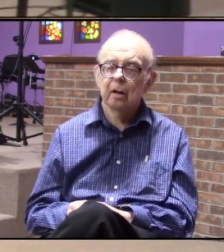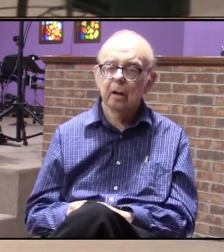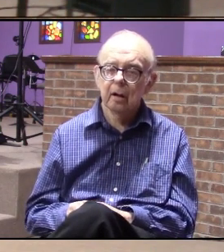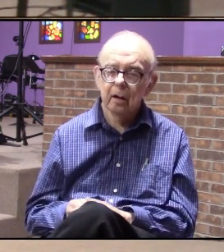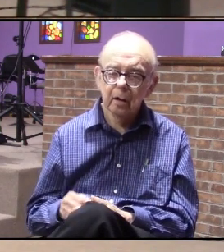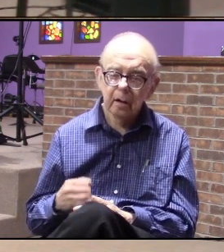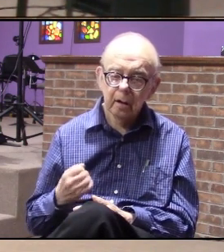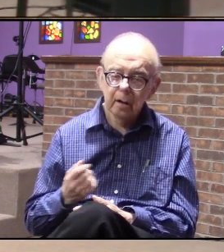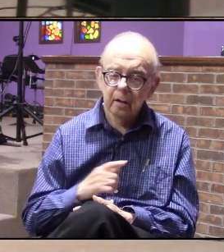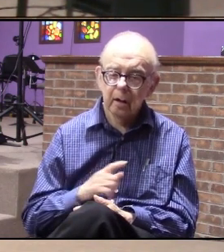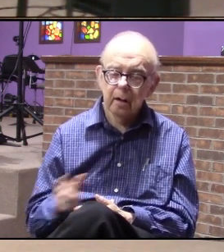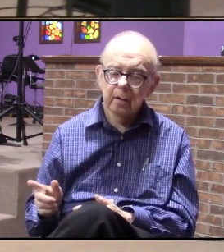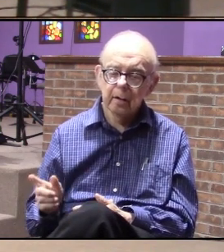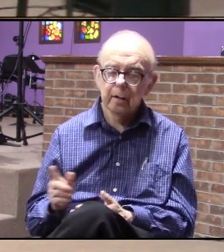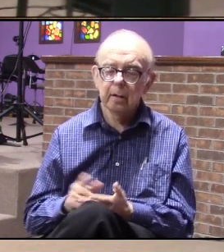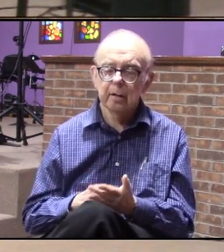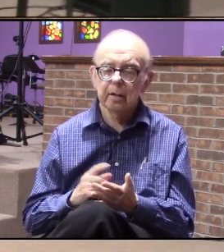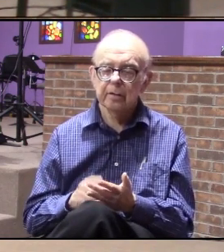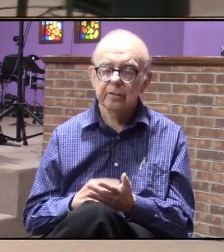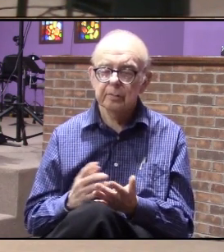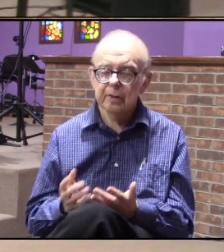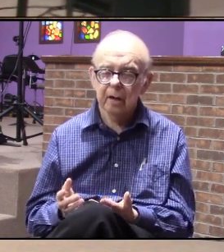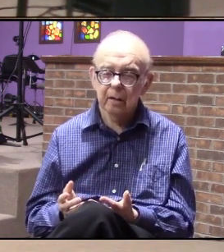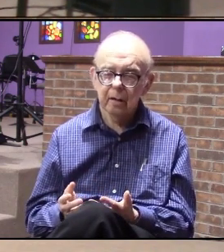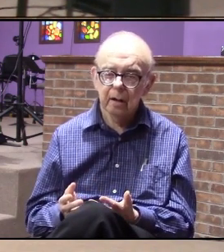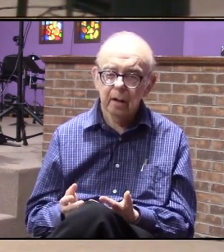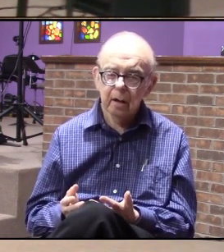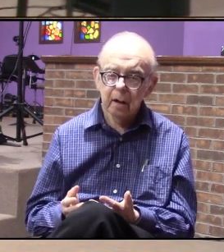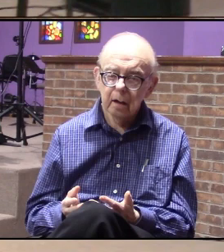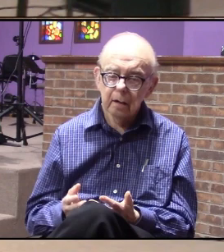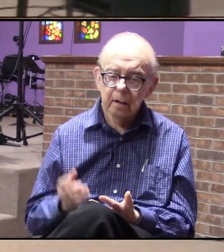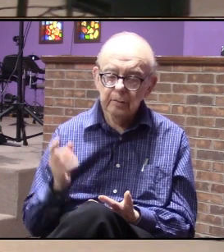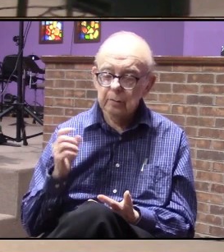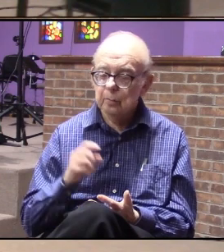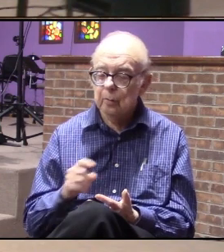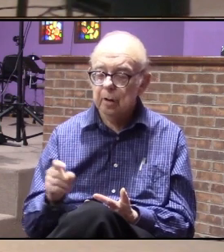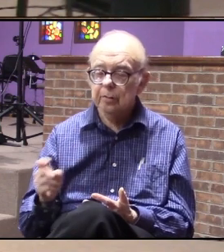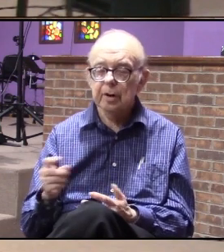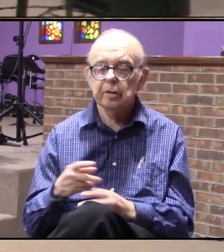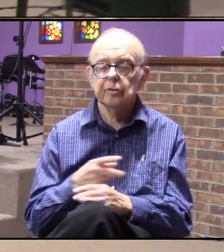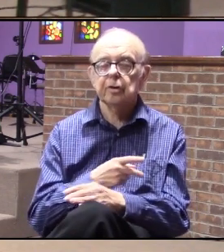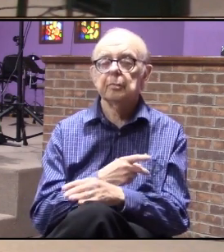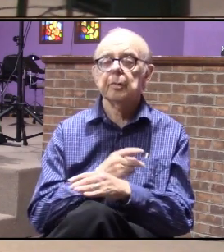We've all, at some time or another, been a wandering sheep.